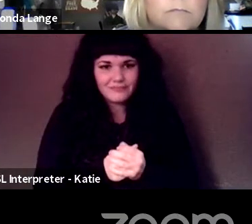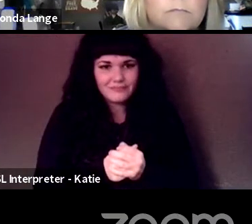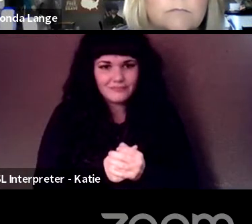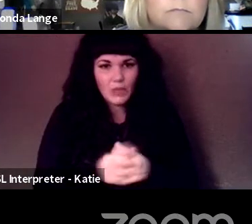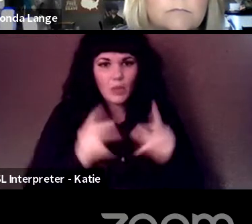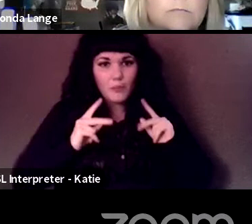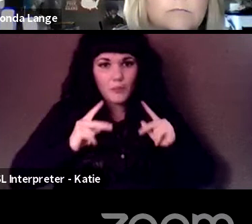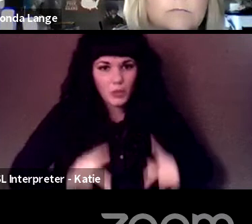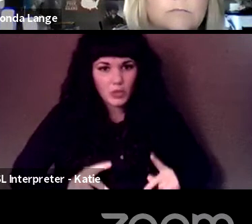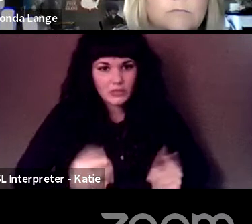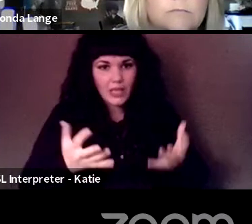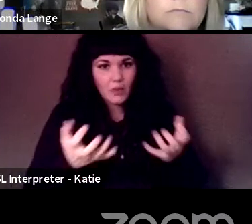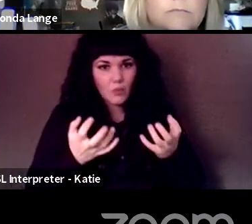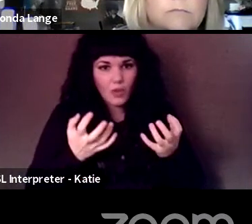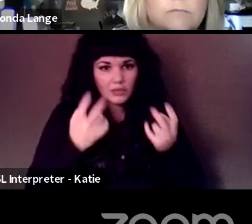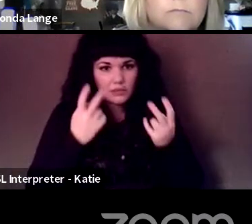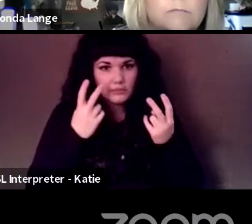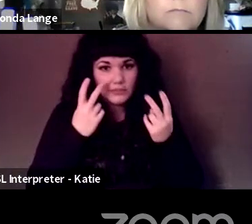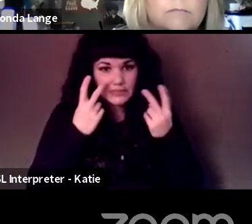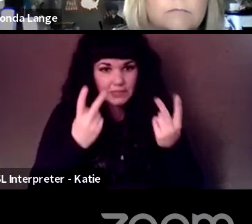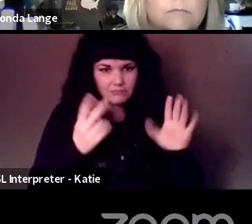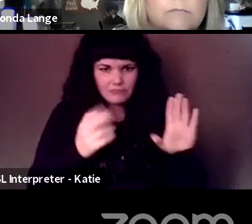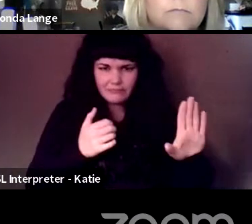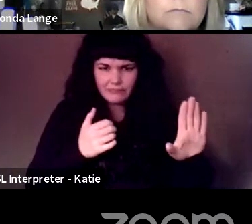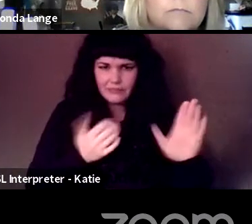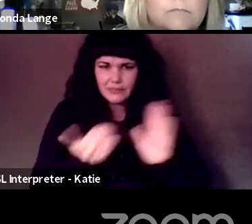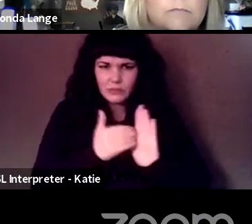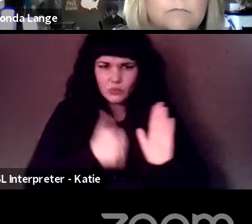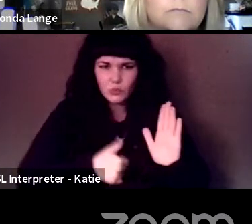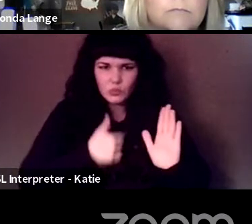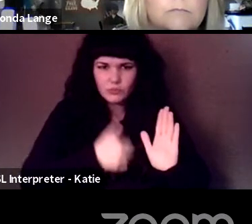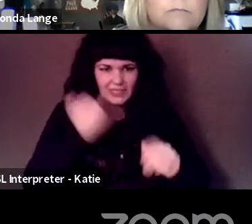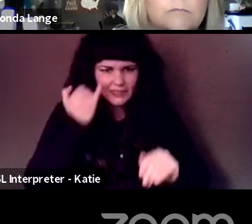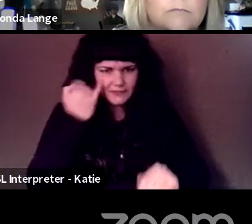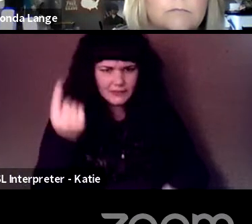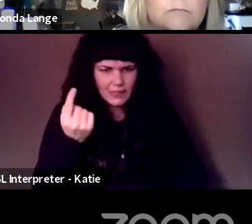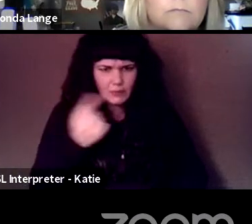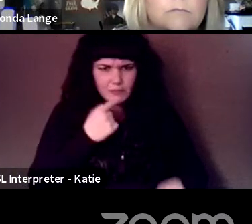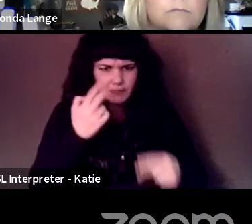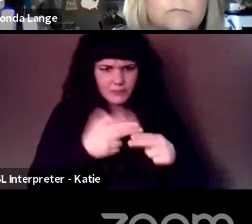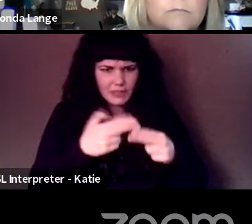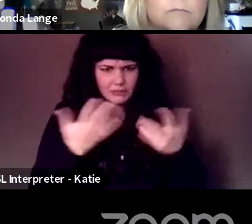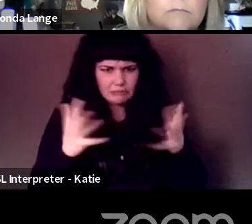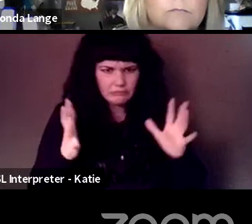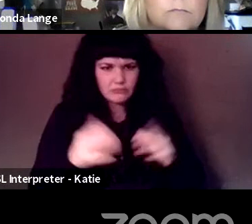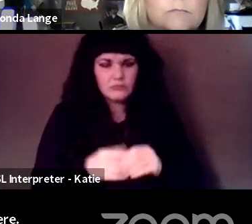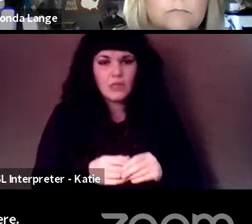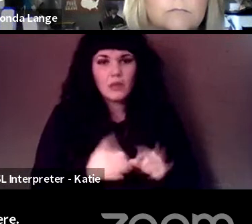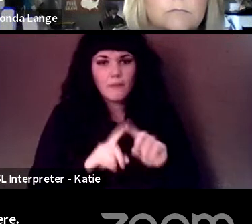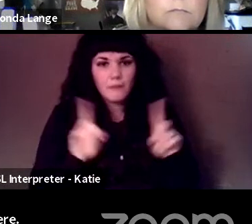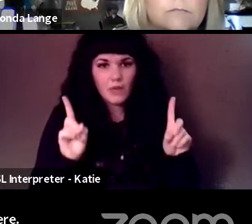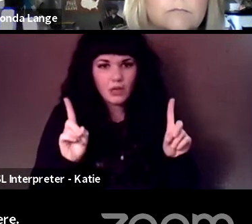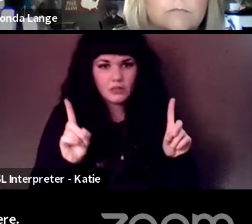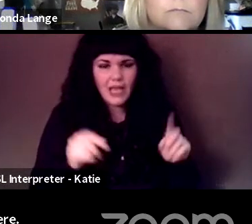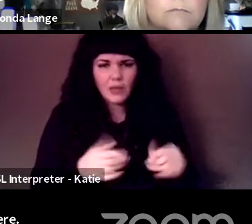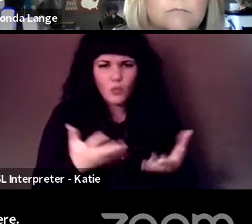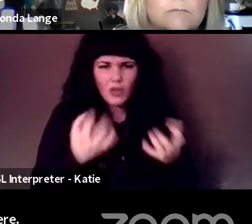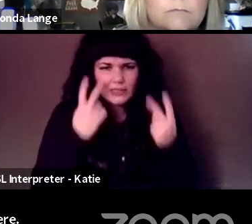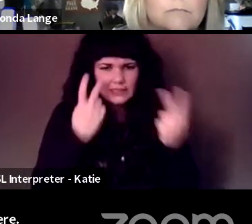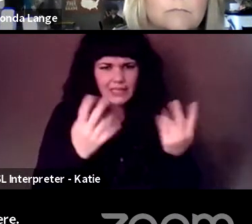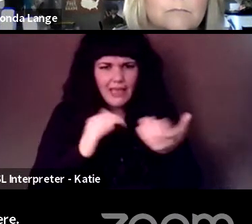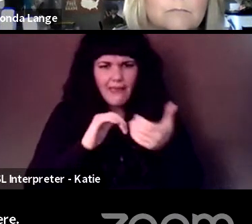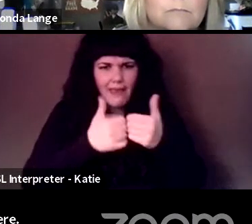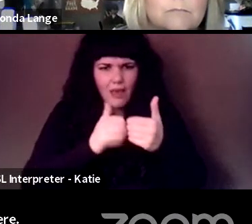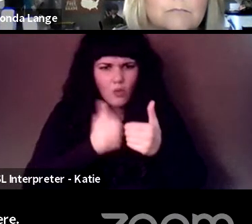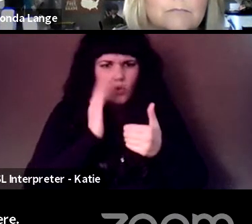somewhere. Pardon me if it's already out there, but if it could be something that how that's all going to be put together as well. So yeah, all